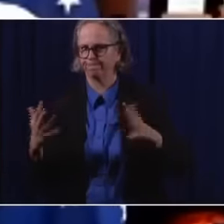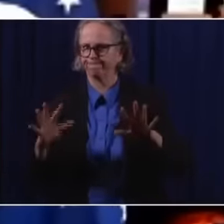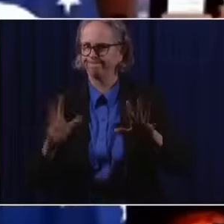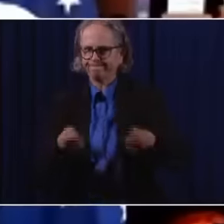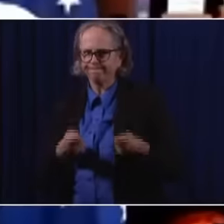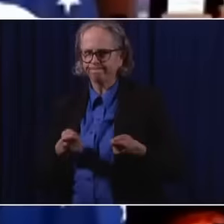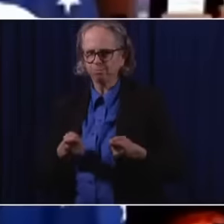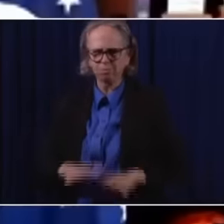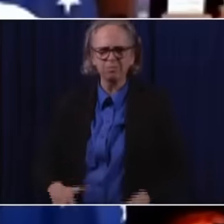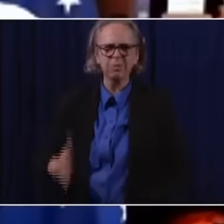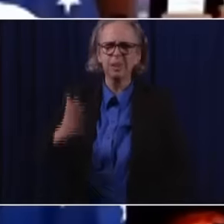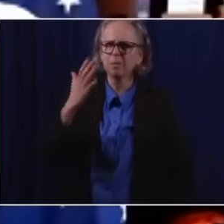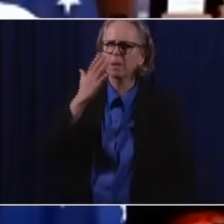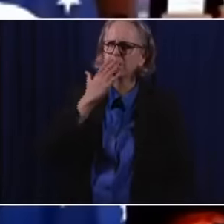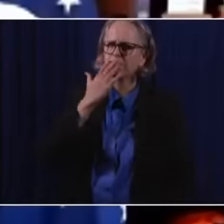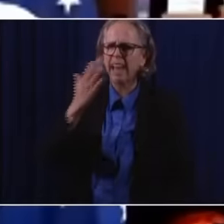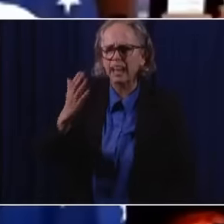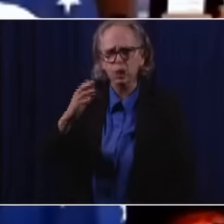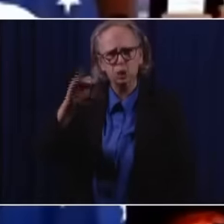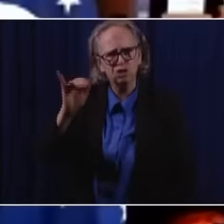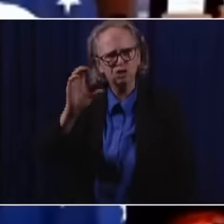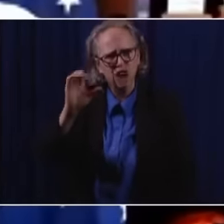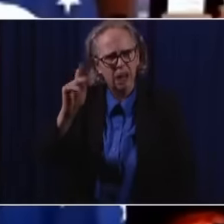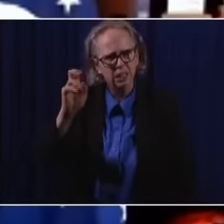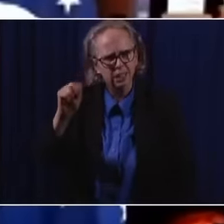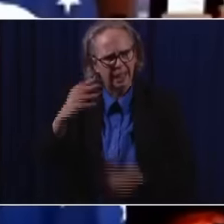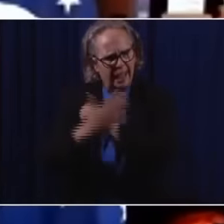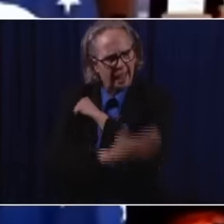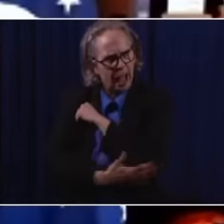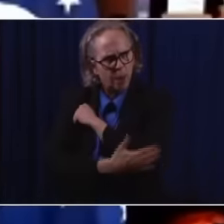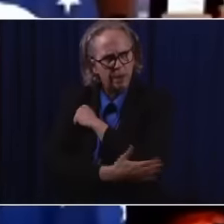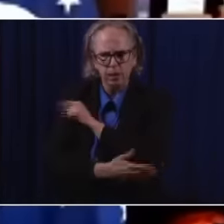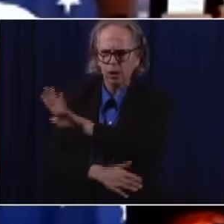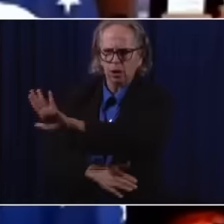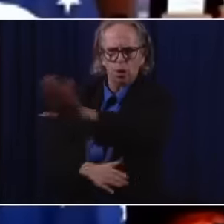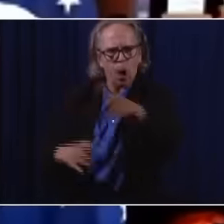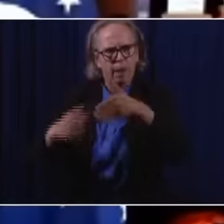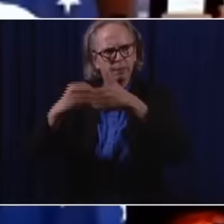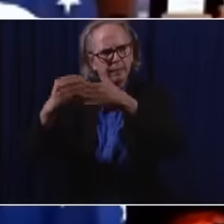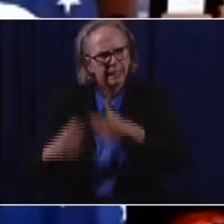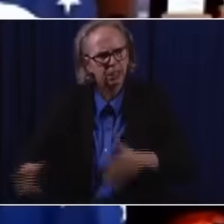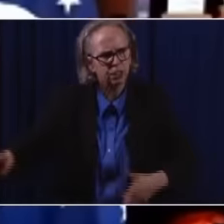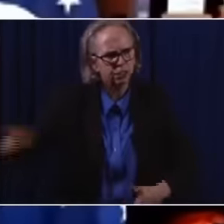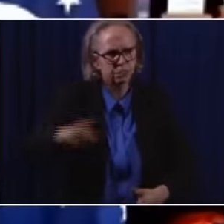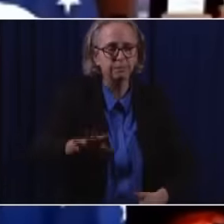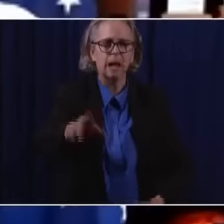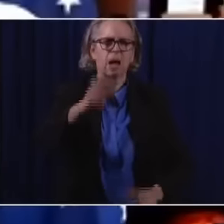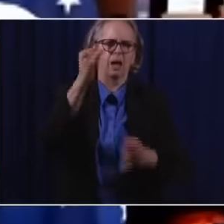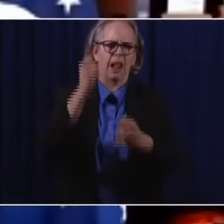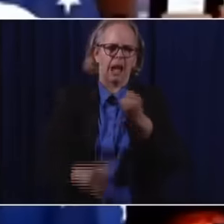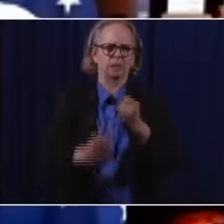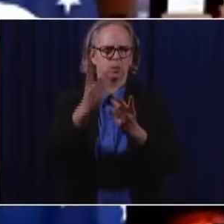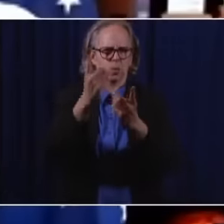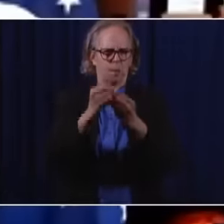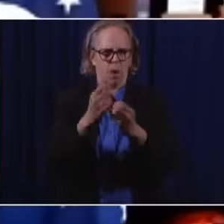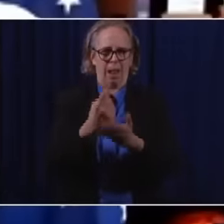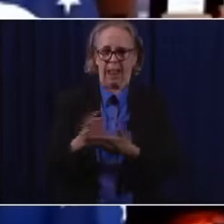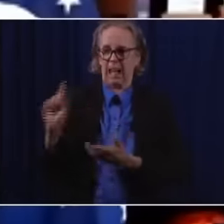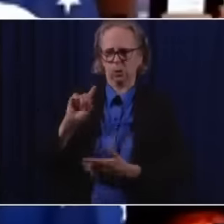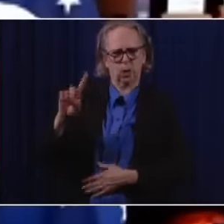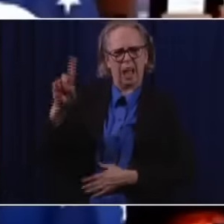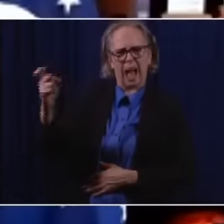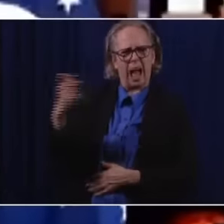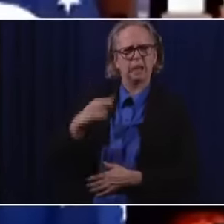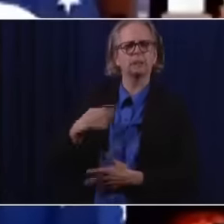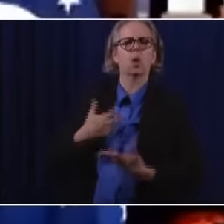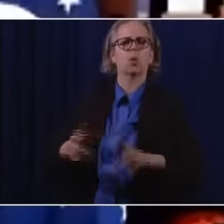about what others can do. And then finally, a response to a question from last week and an update about the